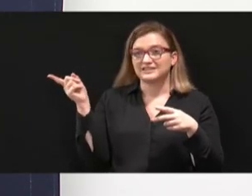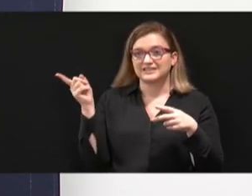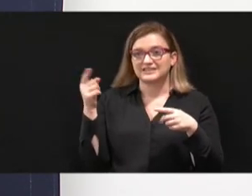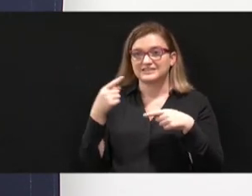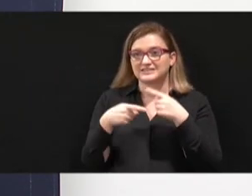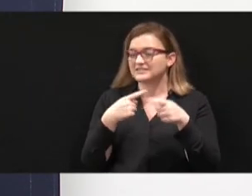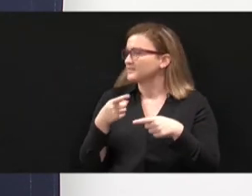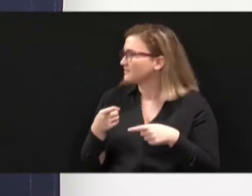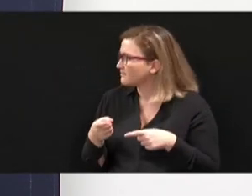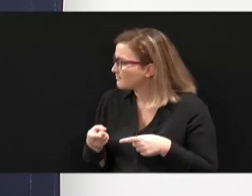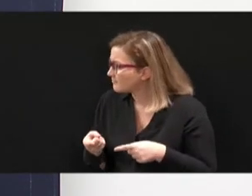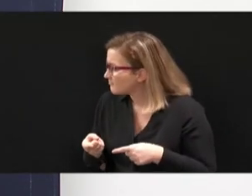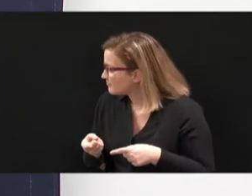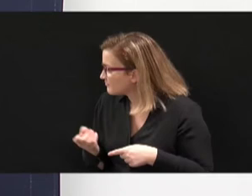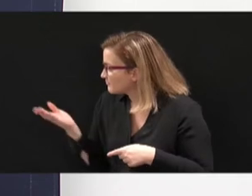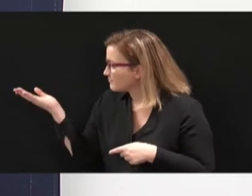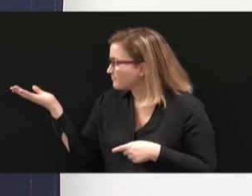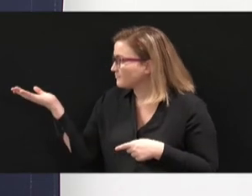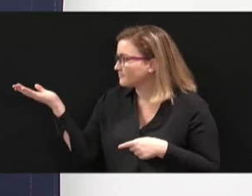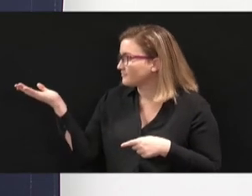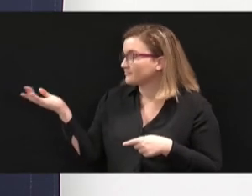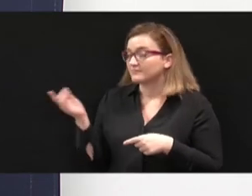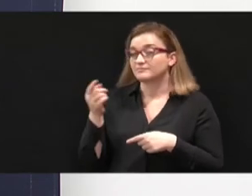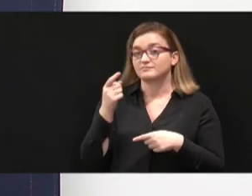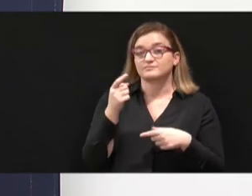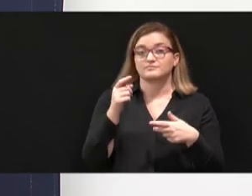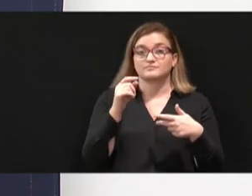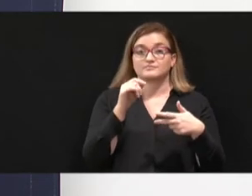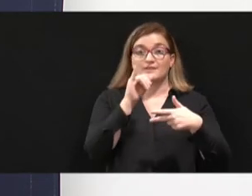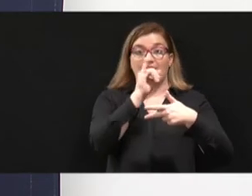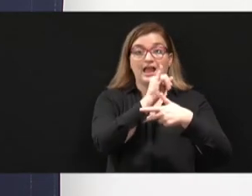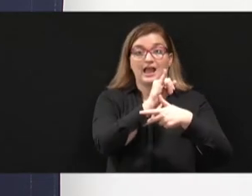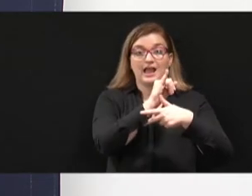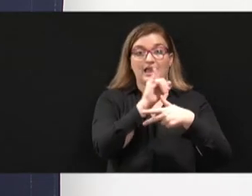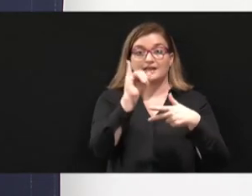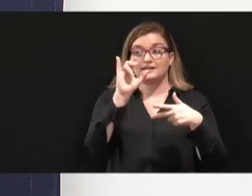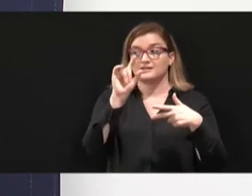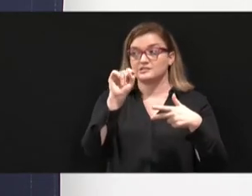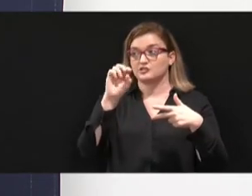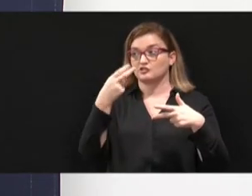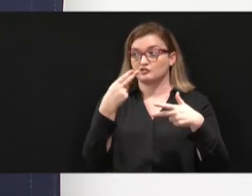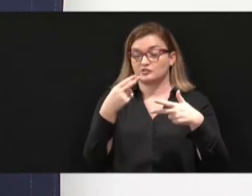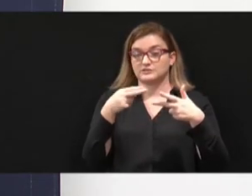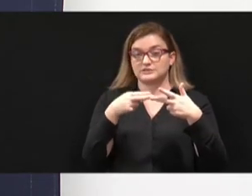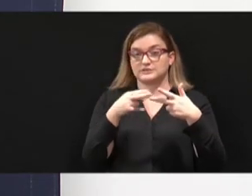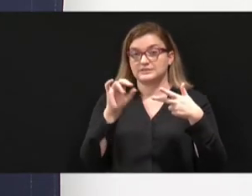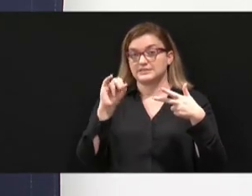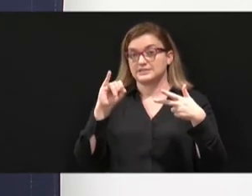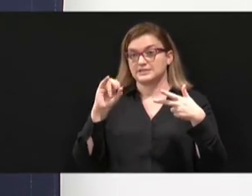is this. So, this is I, itch, ih.